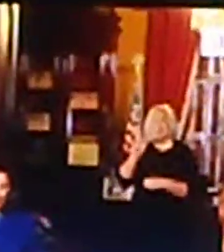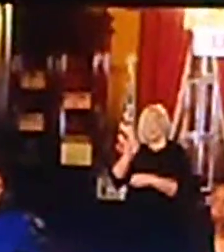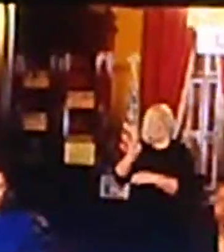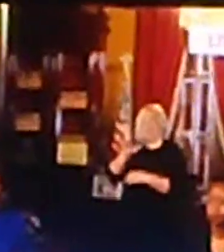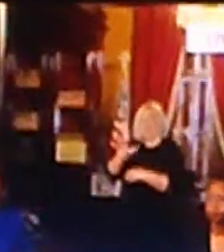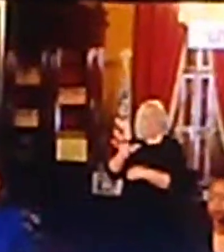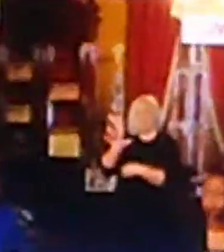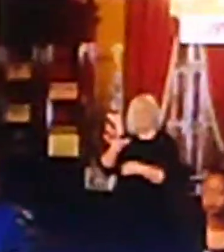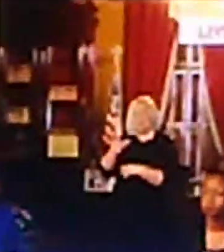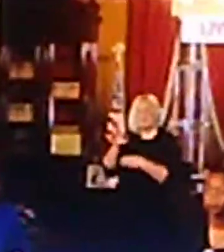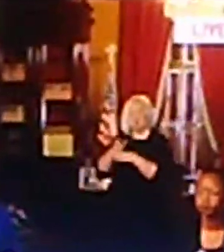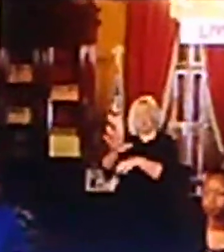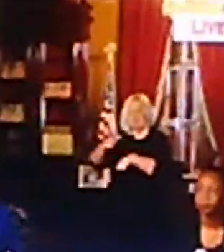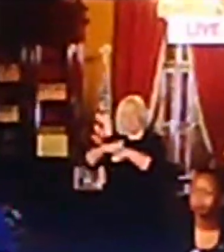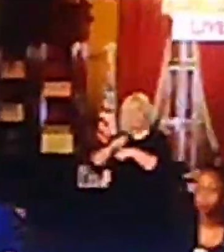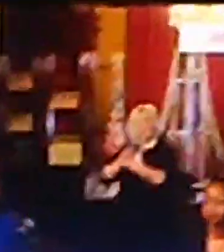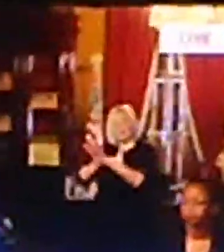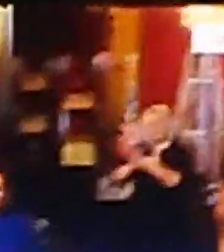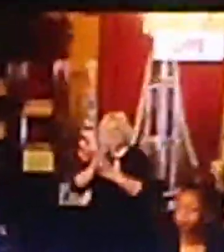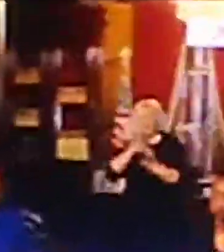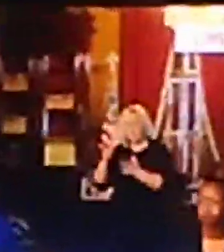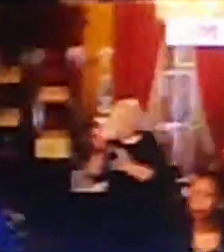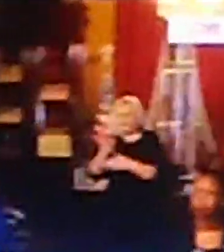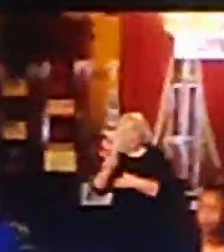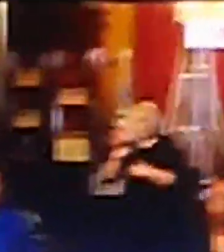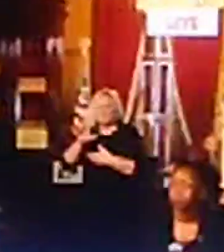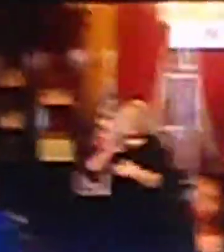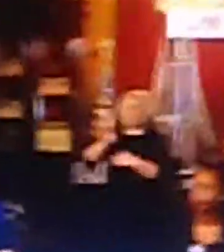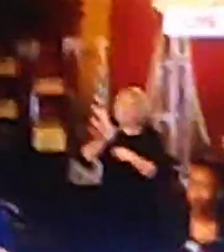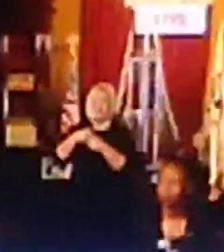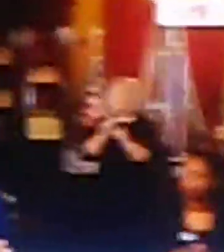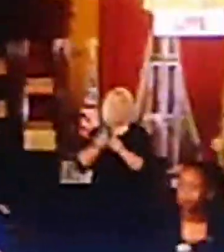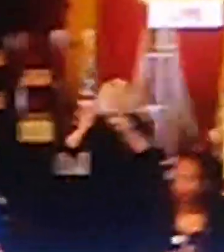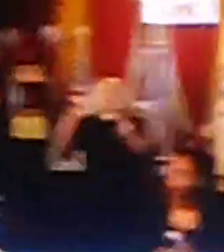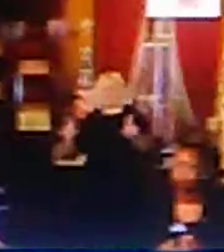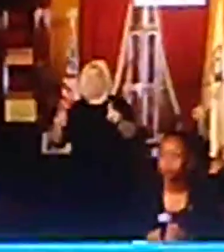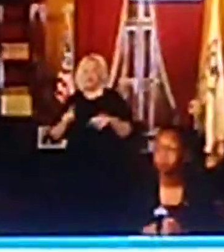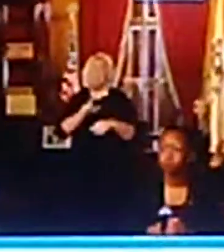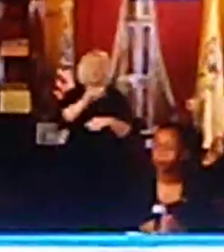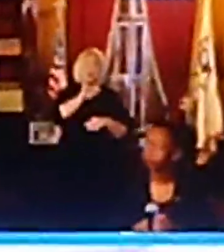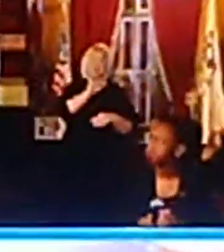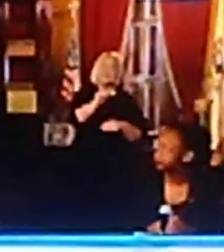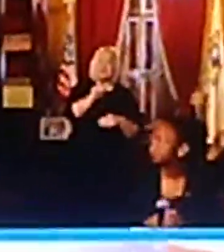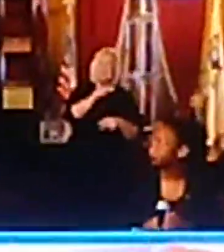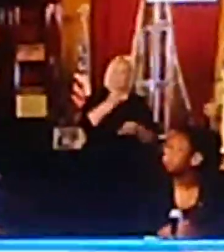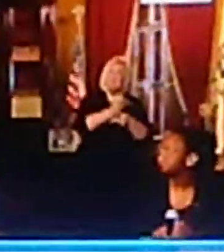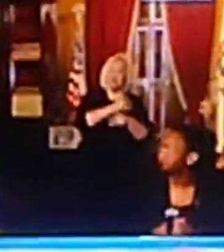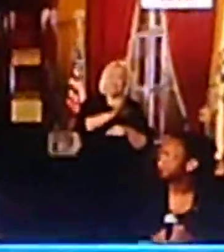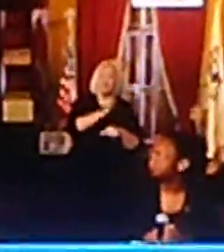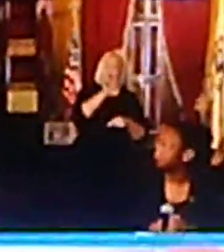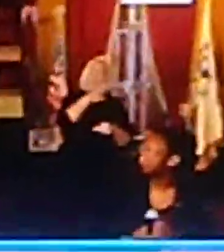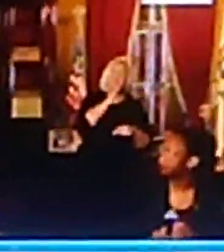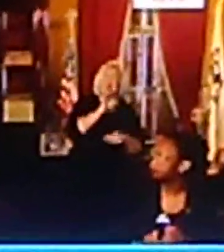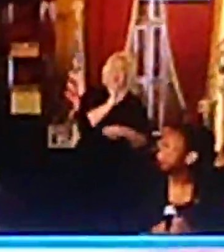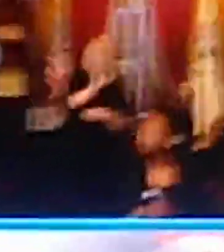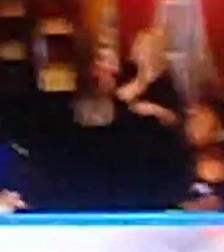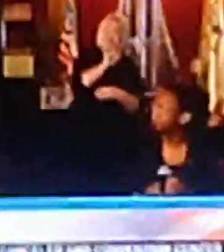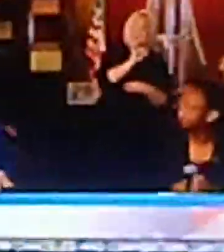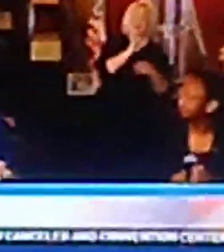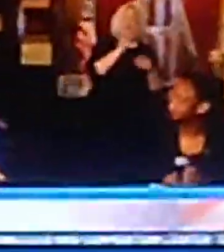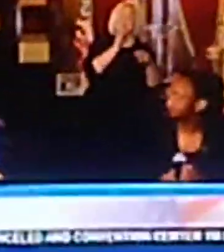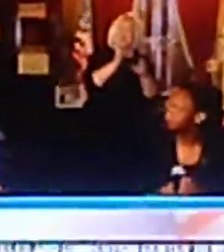time to clean up local rivers and waterways, all while social distancing. Lisa, who is taking care of her 90-year-old mother and